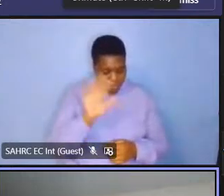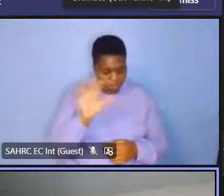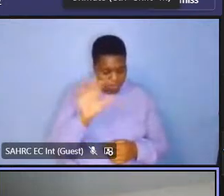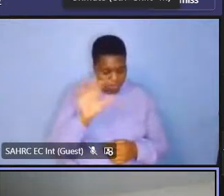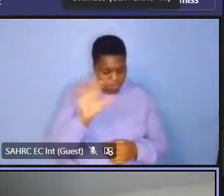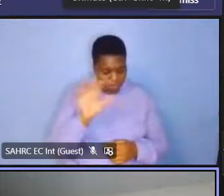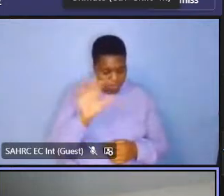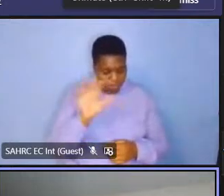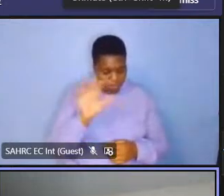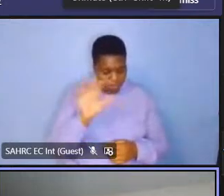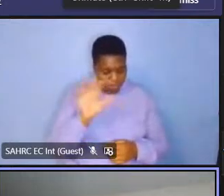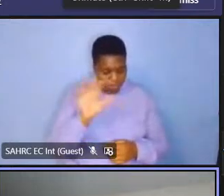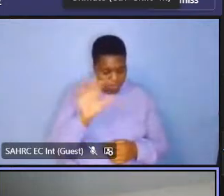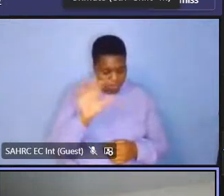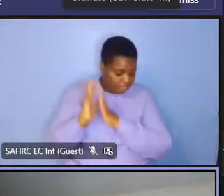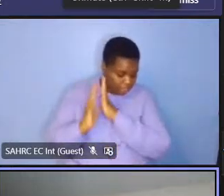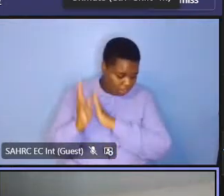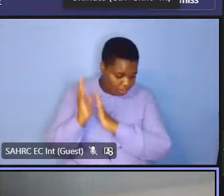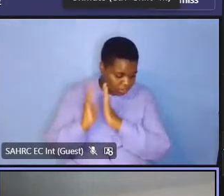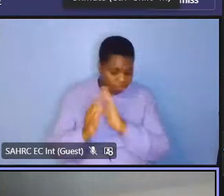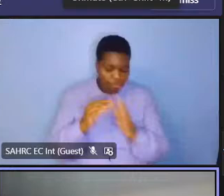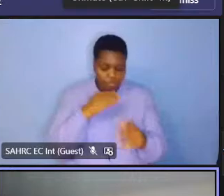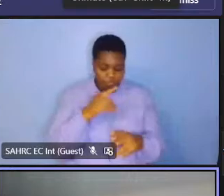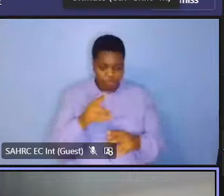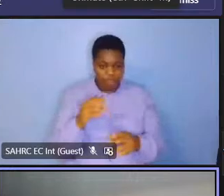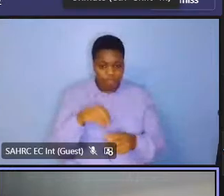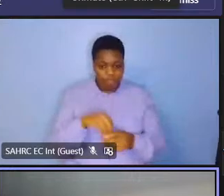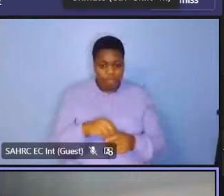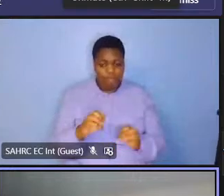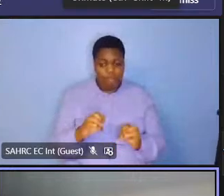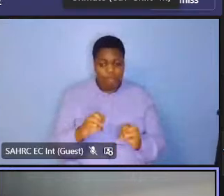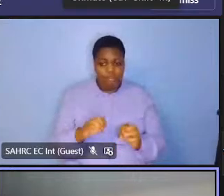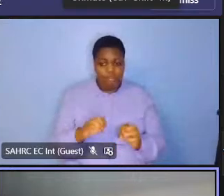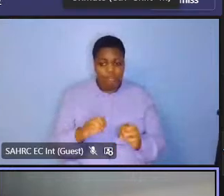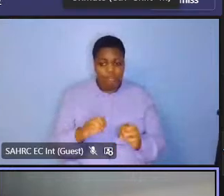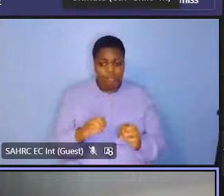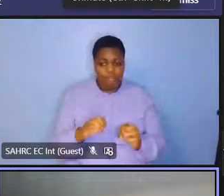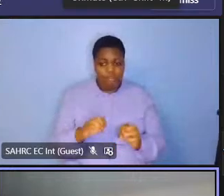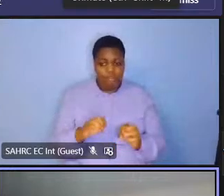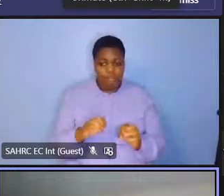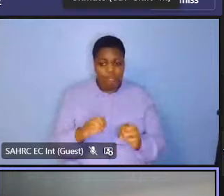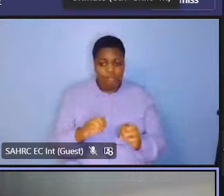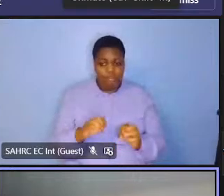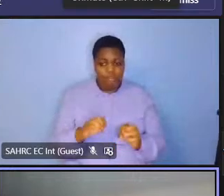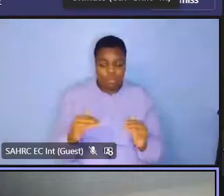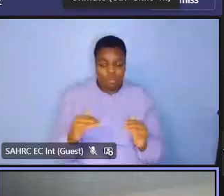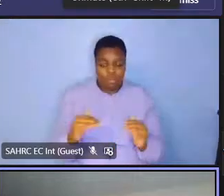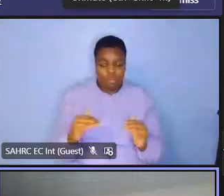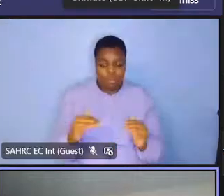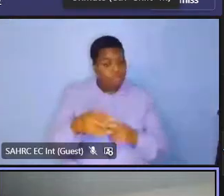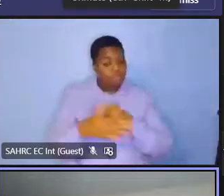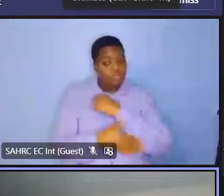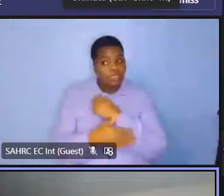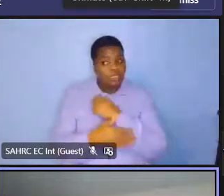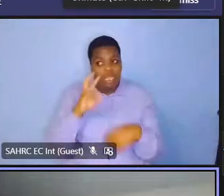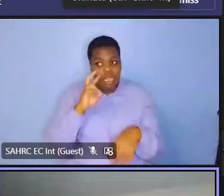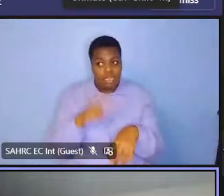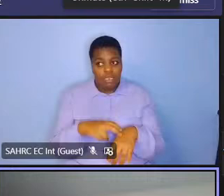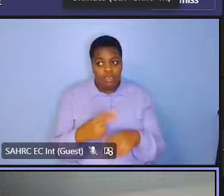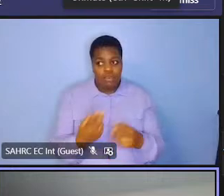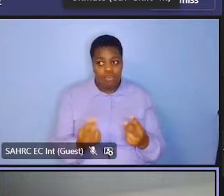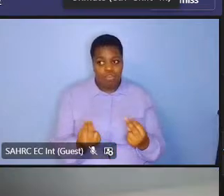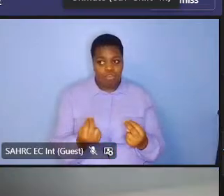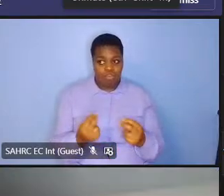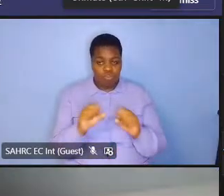history, the past systems of education, which was based on racial inequality and segregation, and whereas this country requires a new national system for